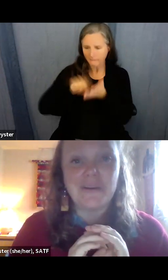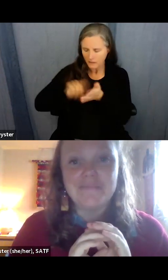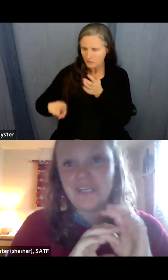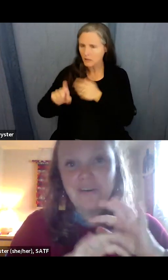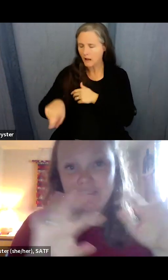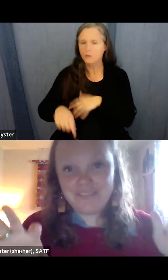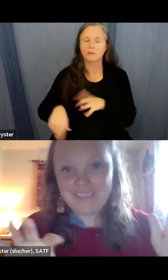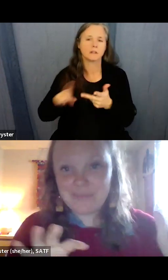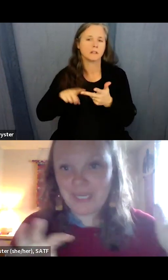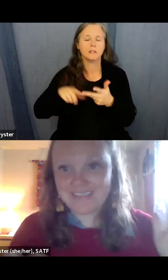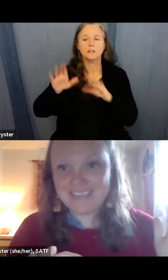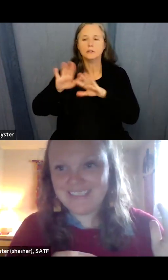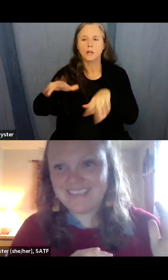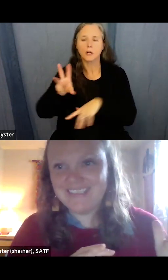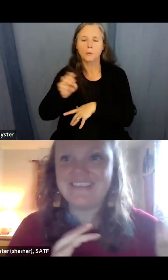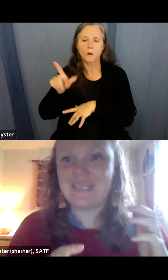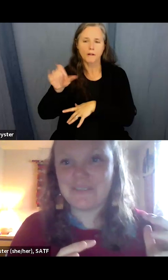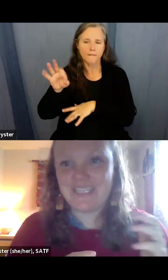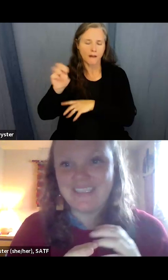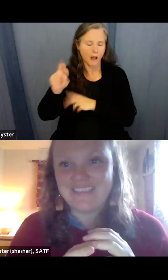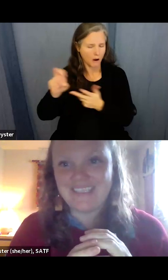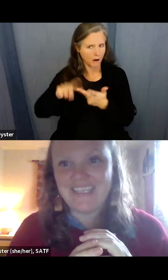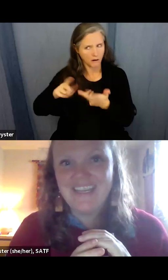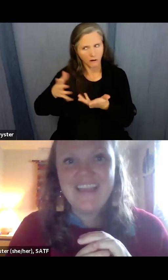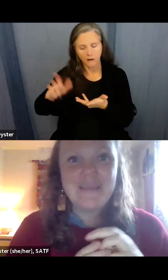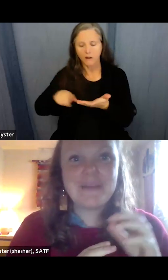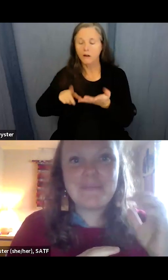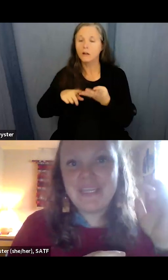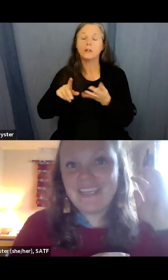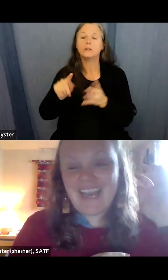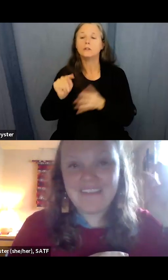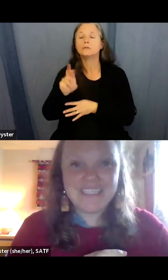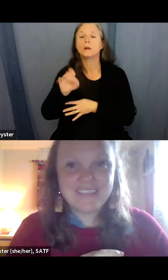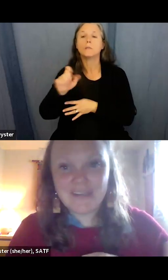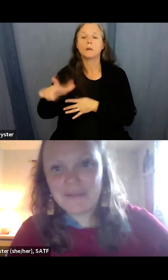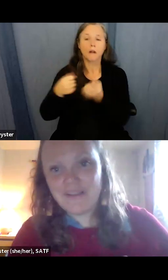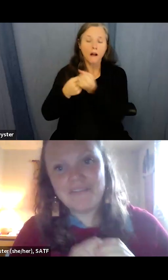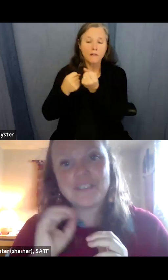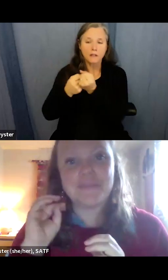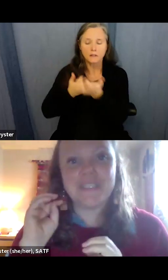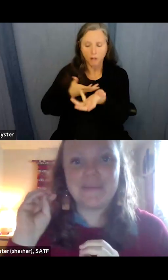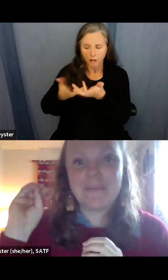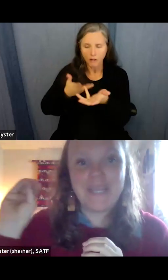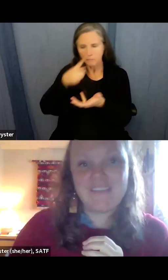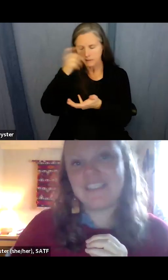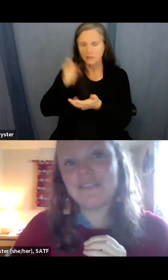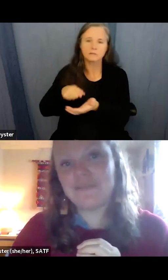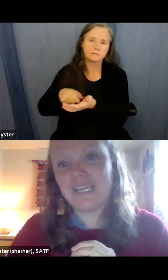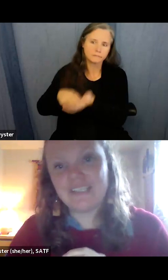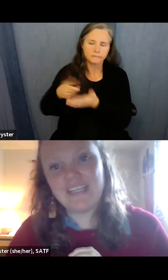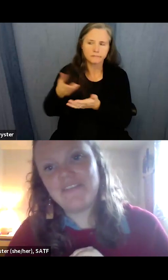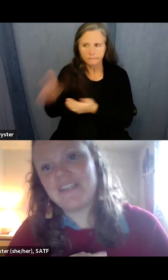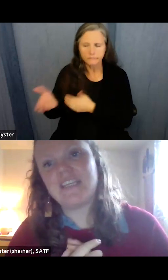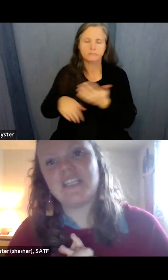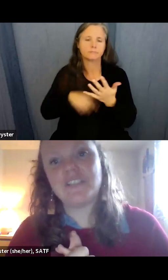navigating all of these boxes simultaneously. They might be having to talk with law enforcement. They might be having to do